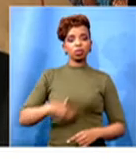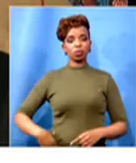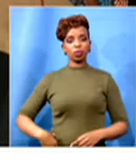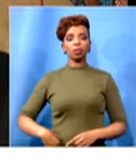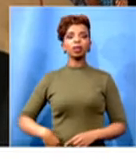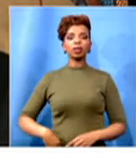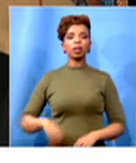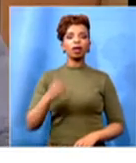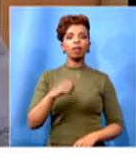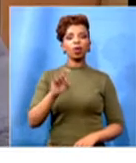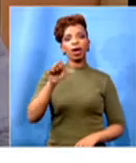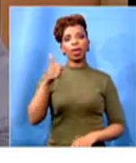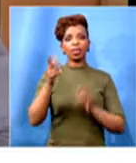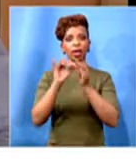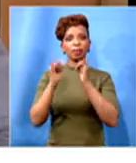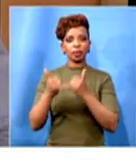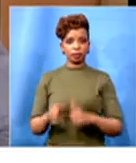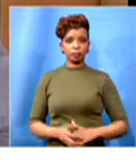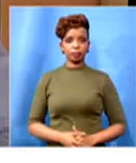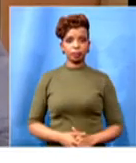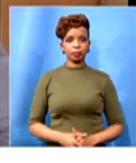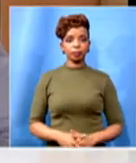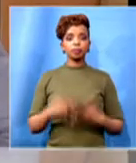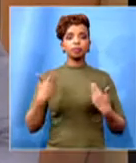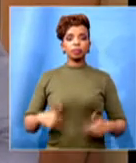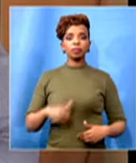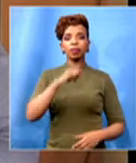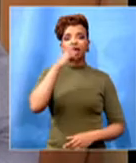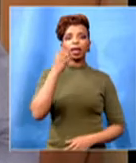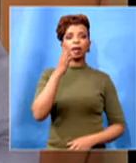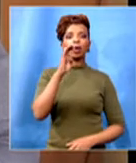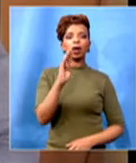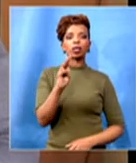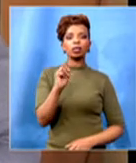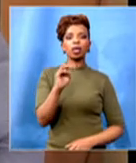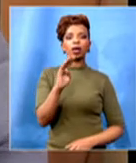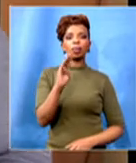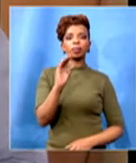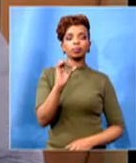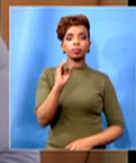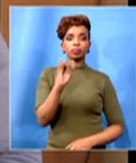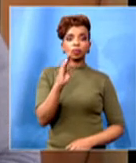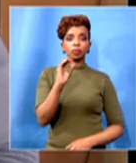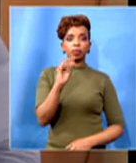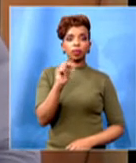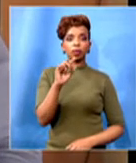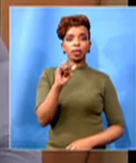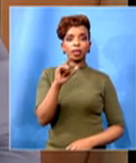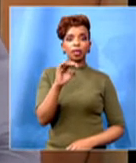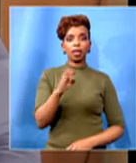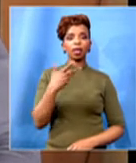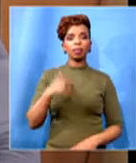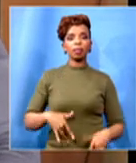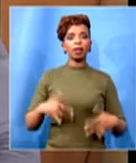for another company. My name is Bongi Shabalala, and I live in Swaneville. And this at the back is